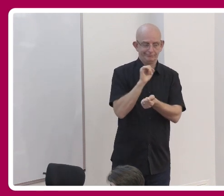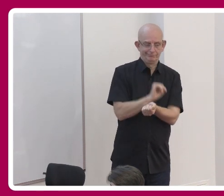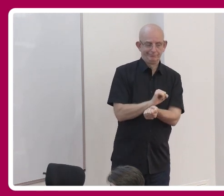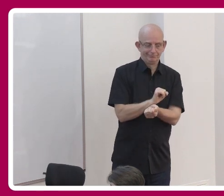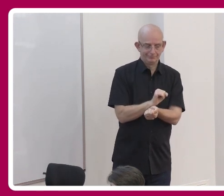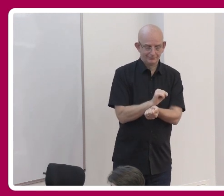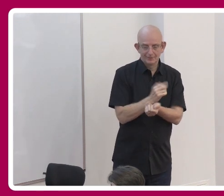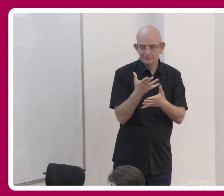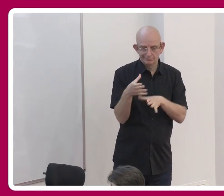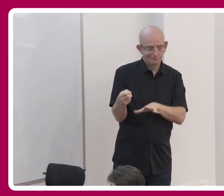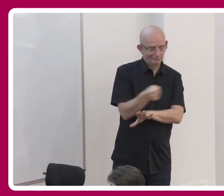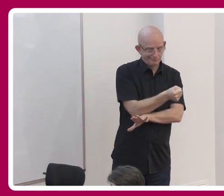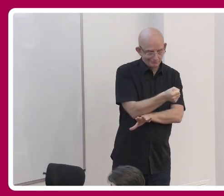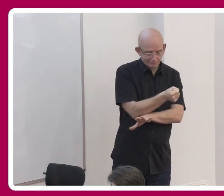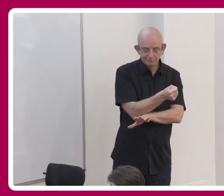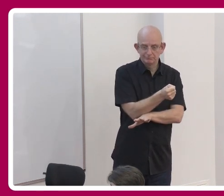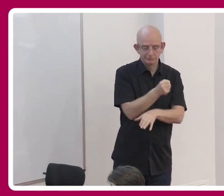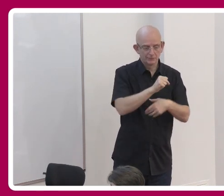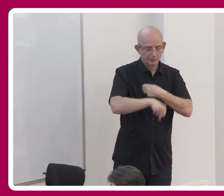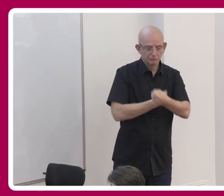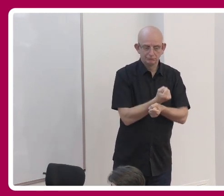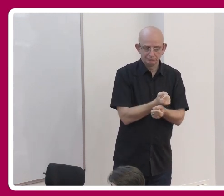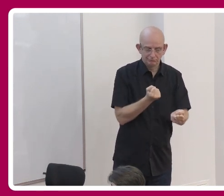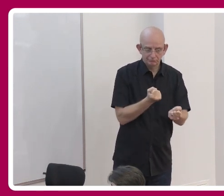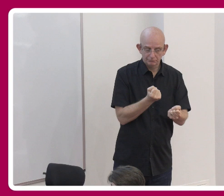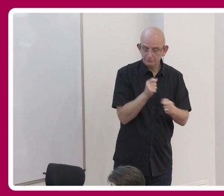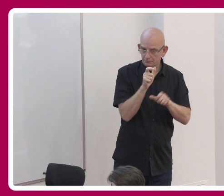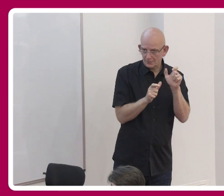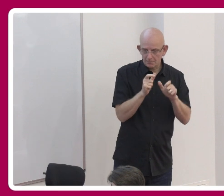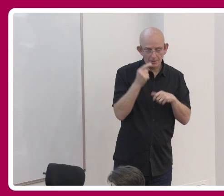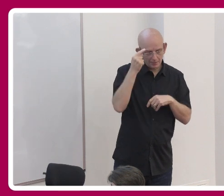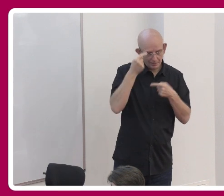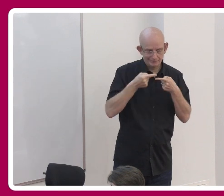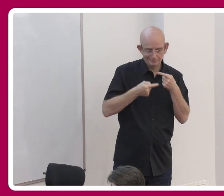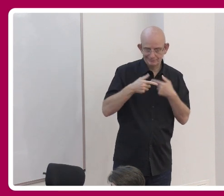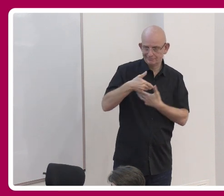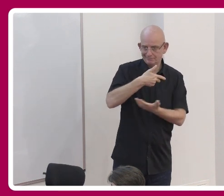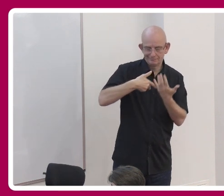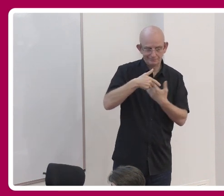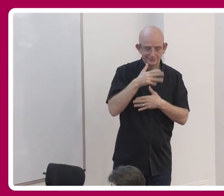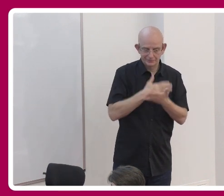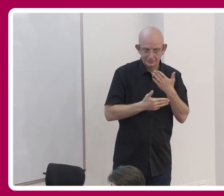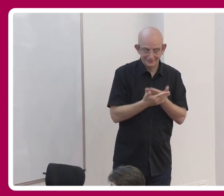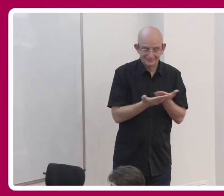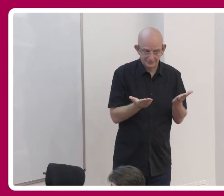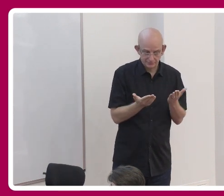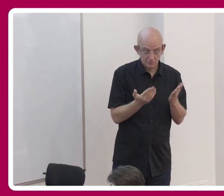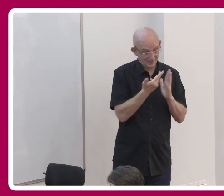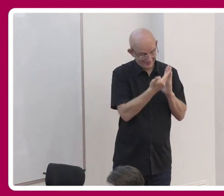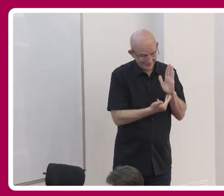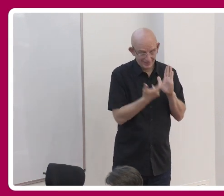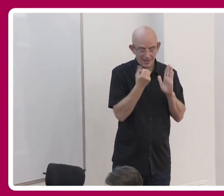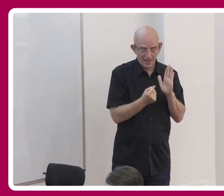also mentioned our forced medical interventions and the lack of a deinstitutionalization strategy. So quite